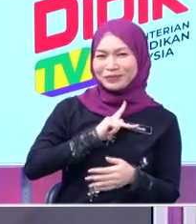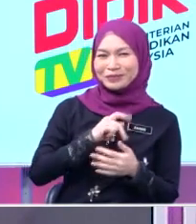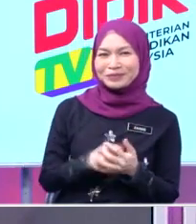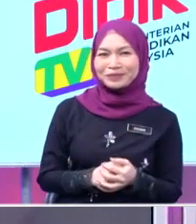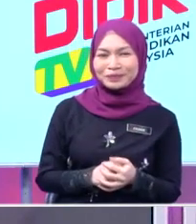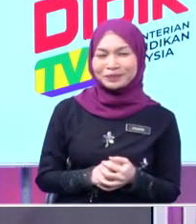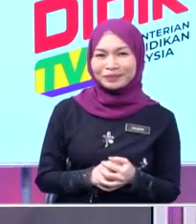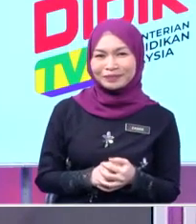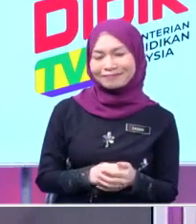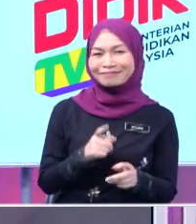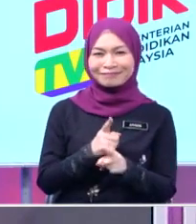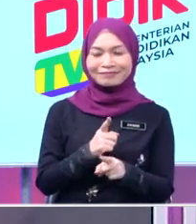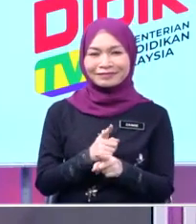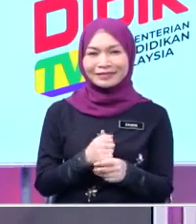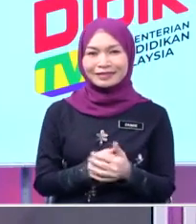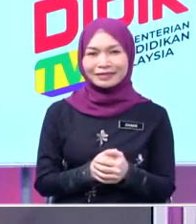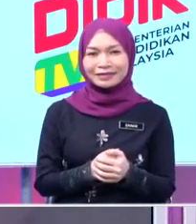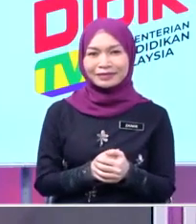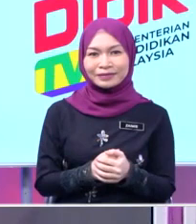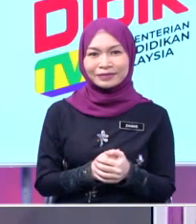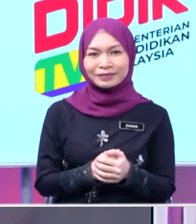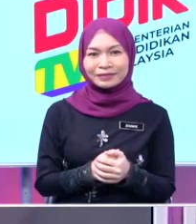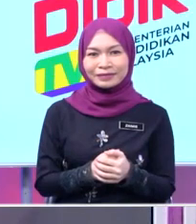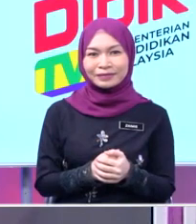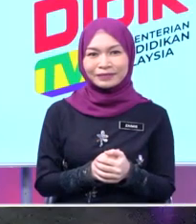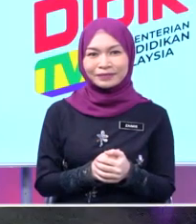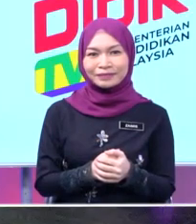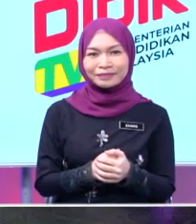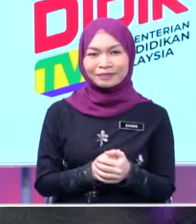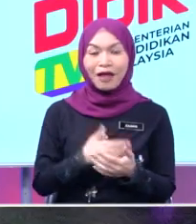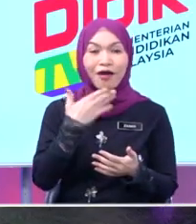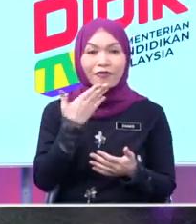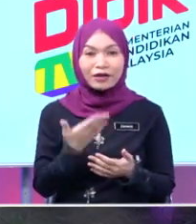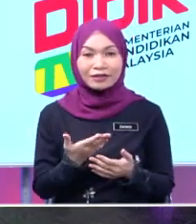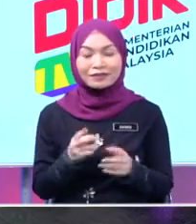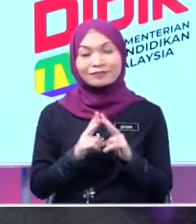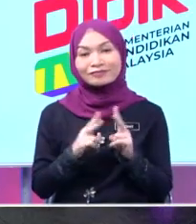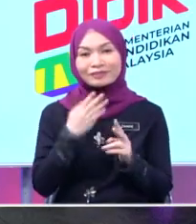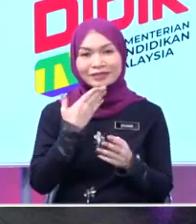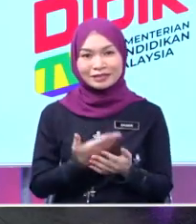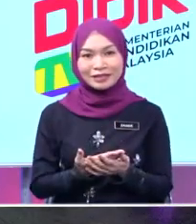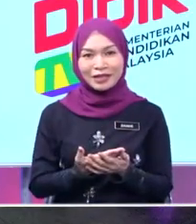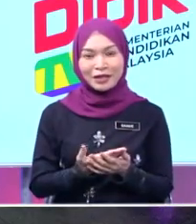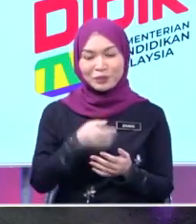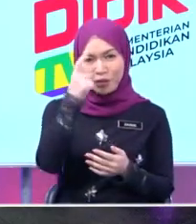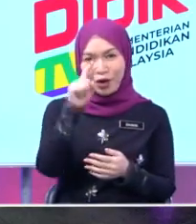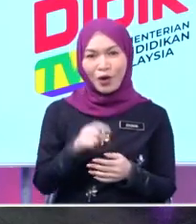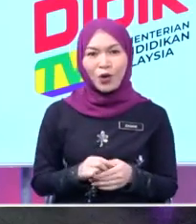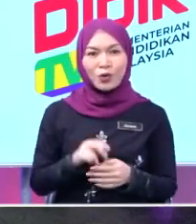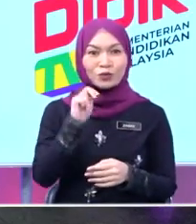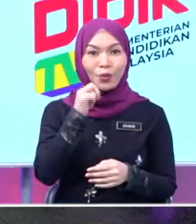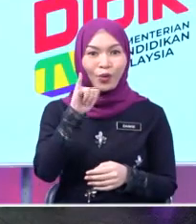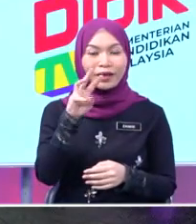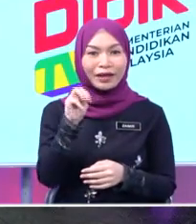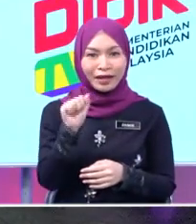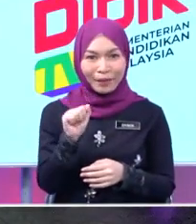Sumbaku! That's right, and with that, I Yes. want to wish a huge thanks to teacher, to Puan Ima, for today's very engaging class. And if you guys